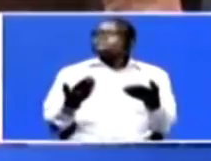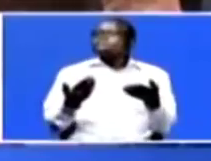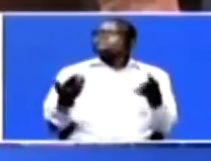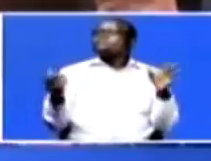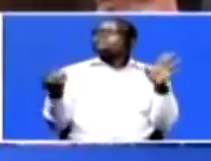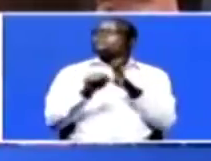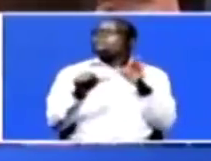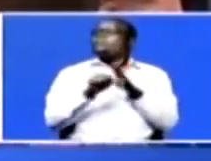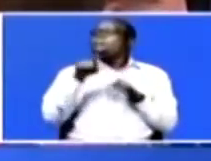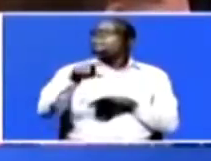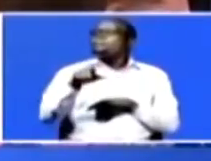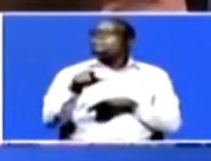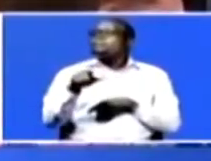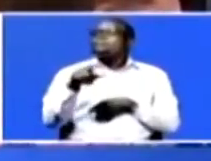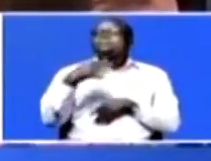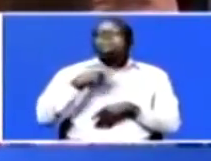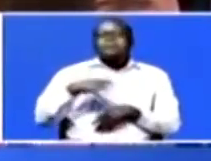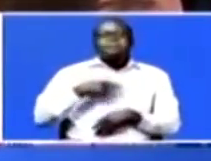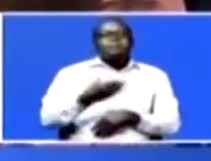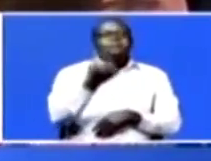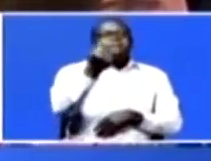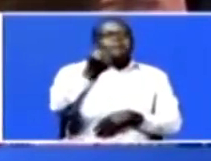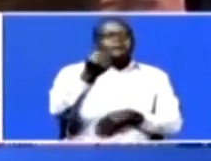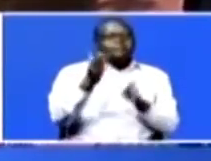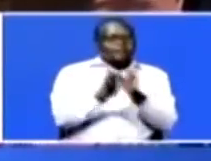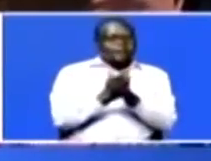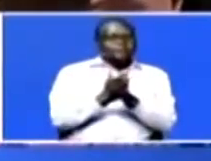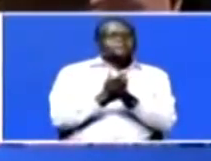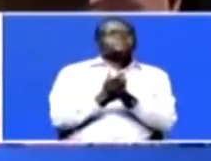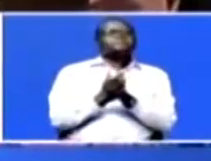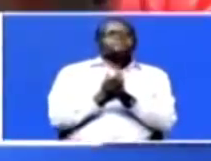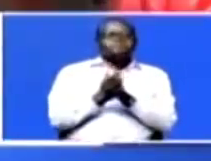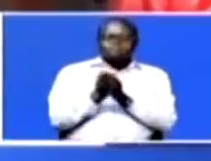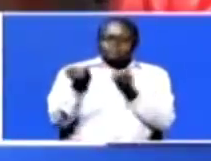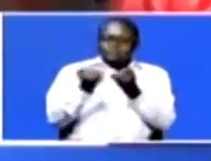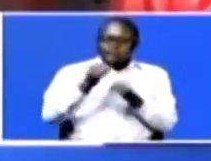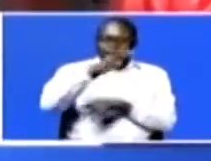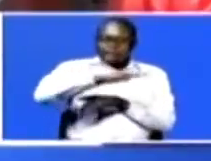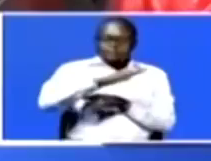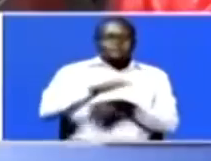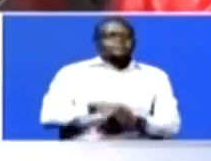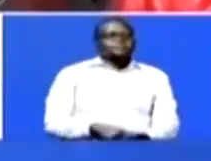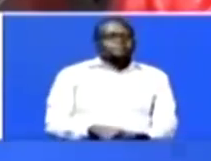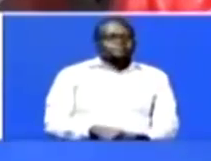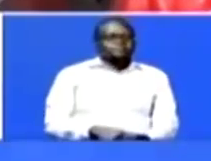visit to the shamba by five men ended tragically on Saturday evening.